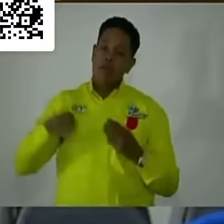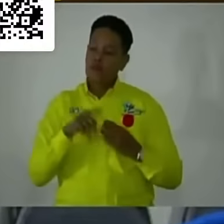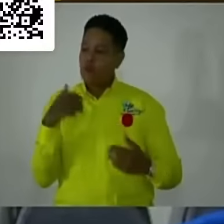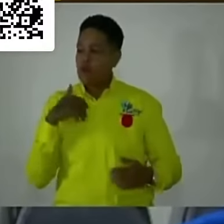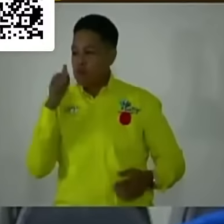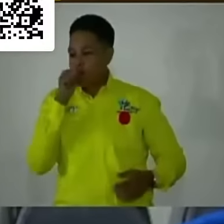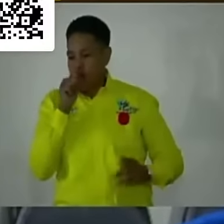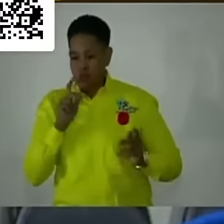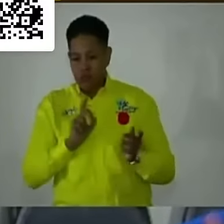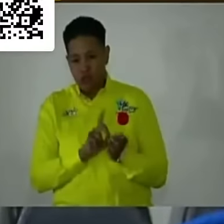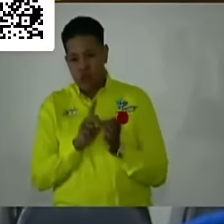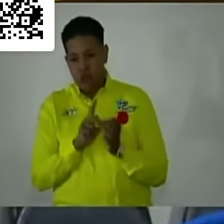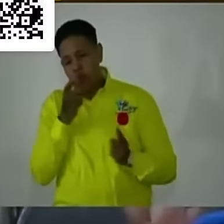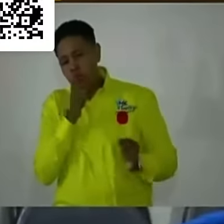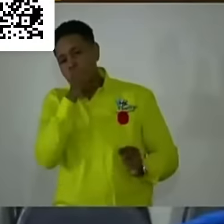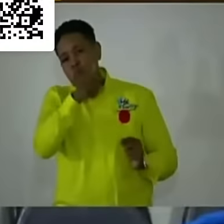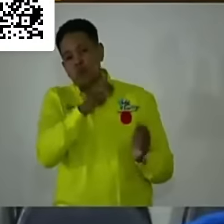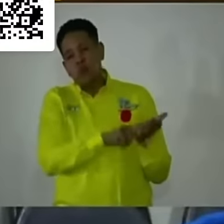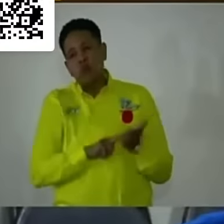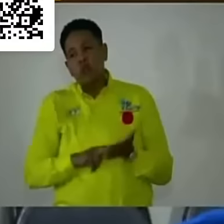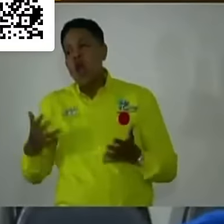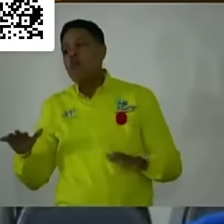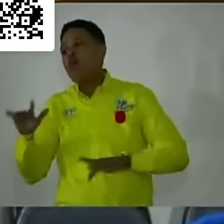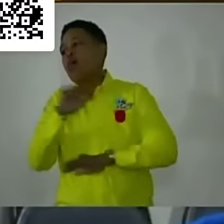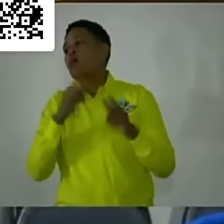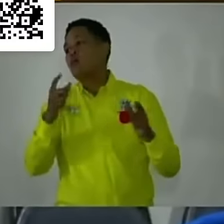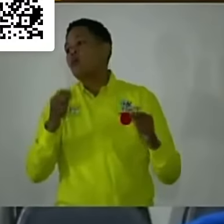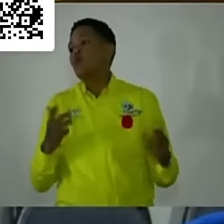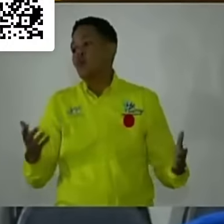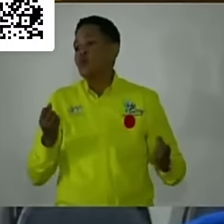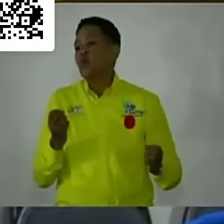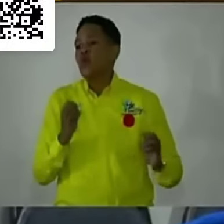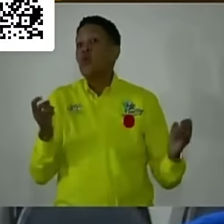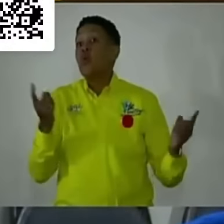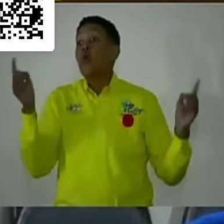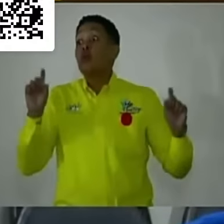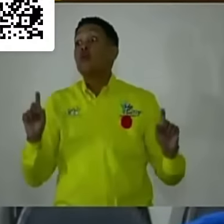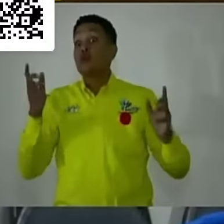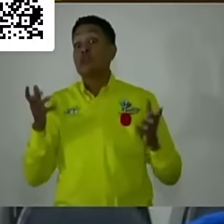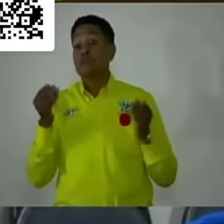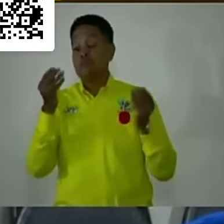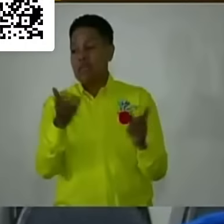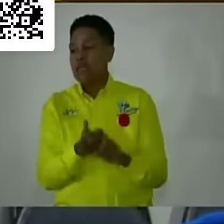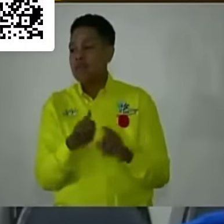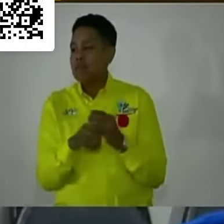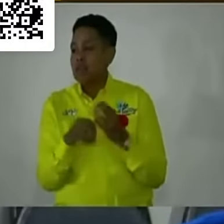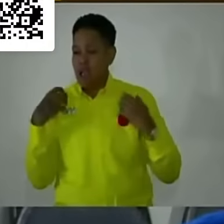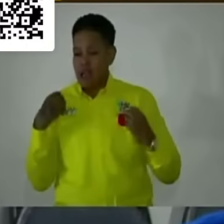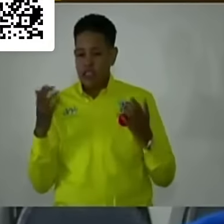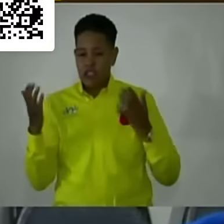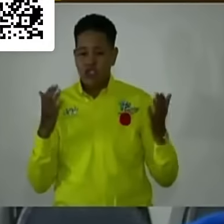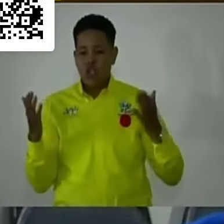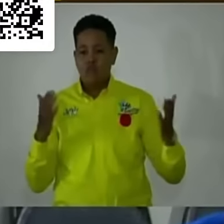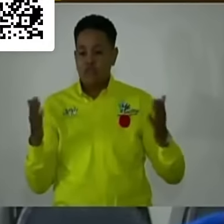private physicians that would be registered anyway. So no one should be given health